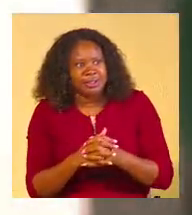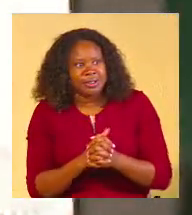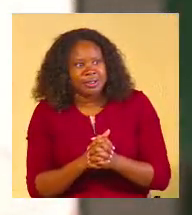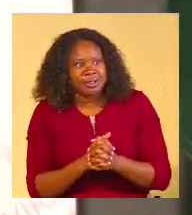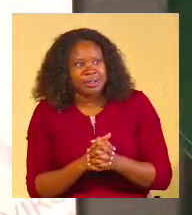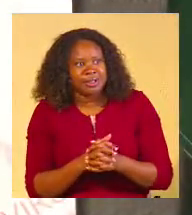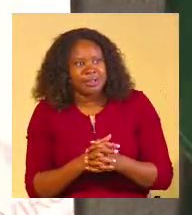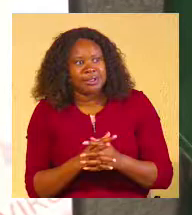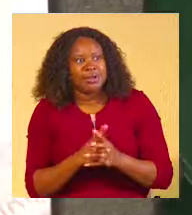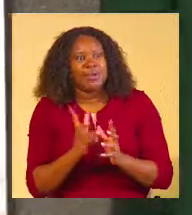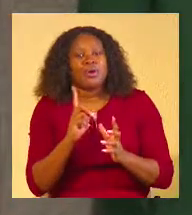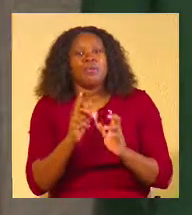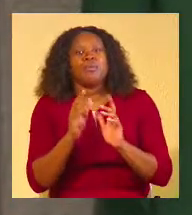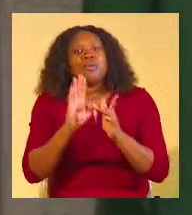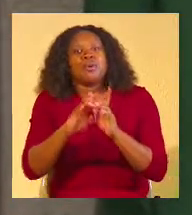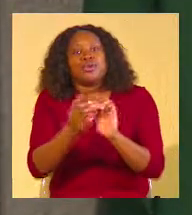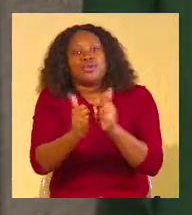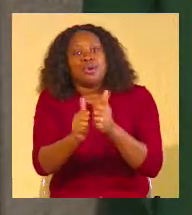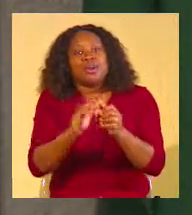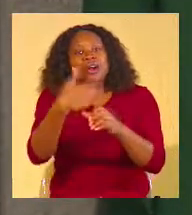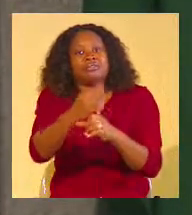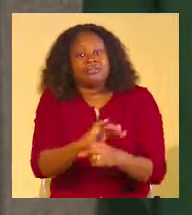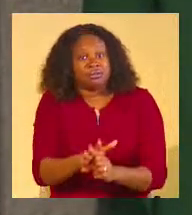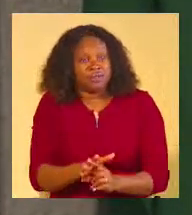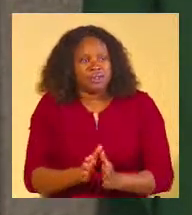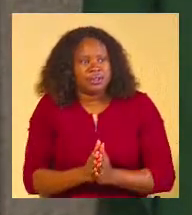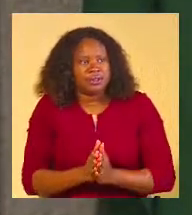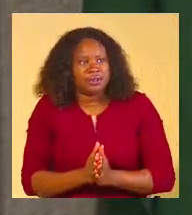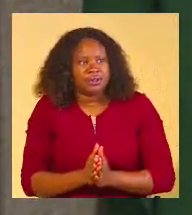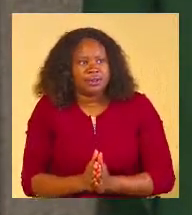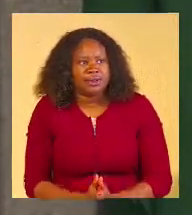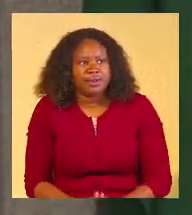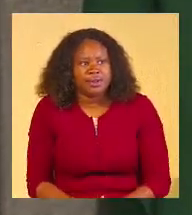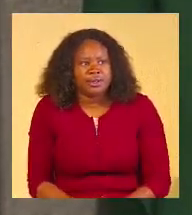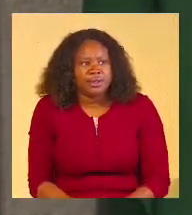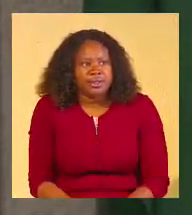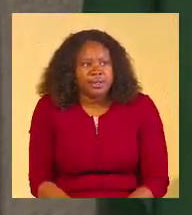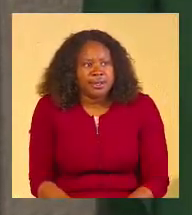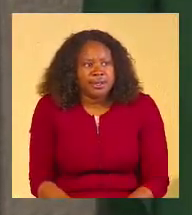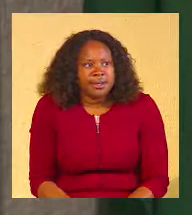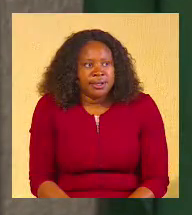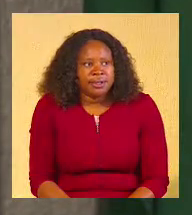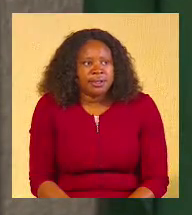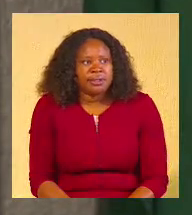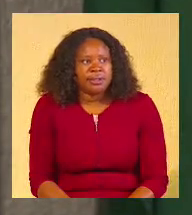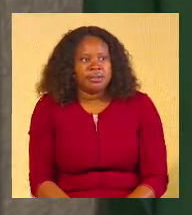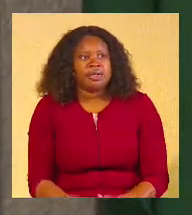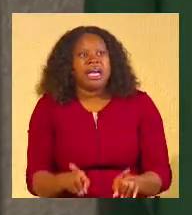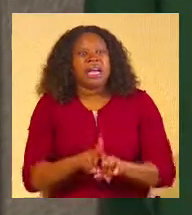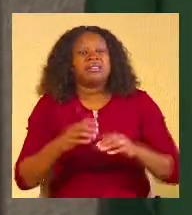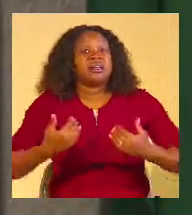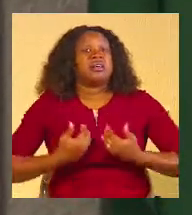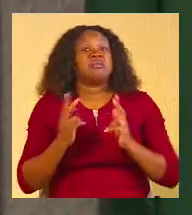about sports after? And I will want to say, and I add that to my concluded remark, what do we do as young